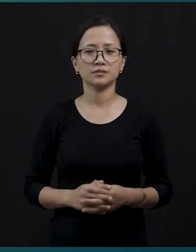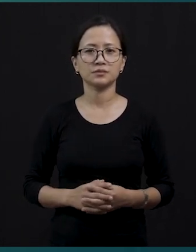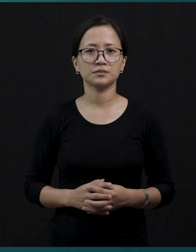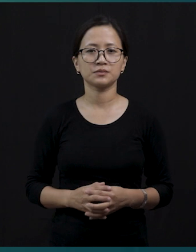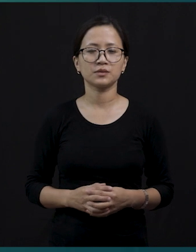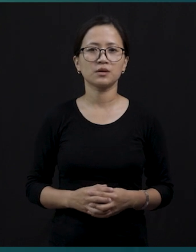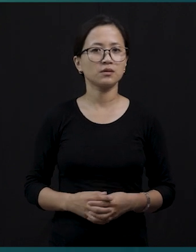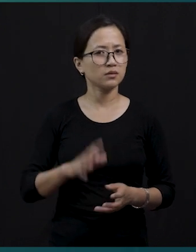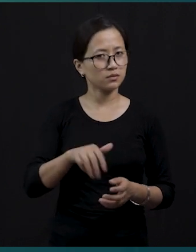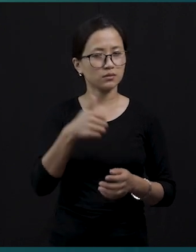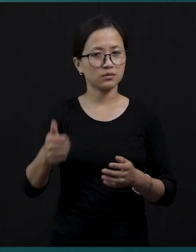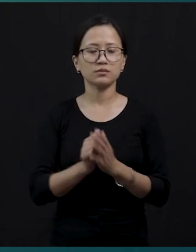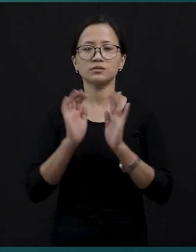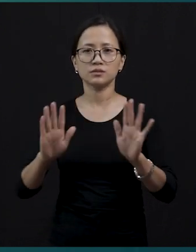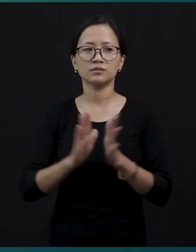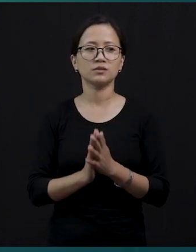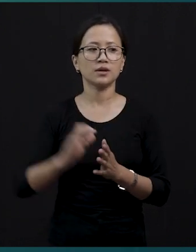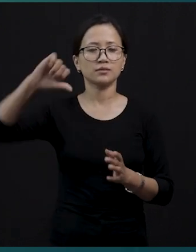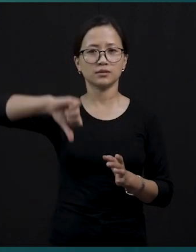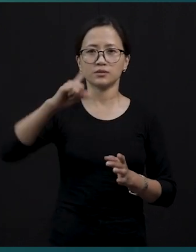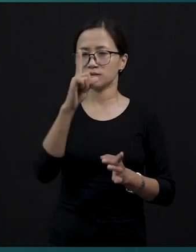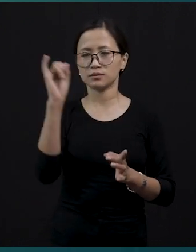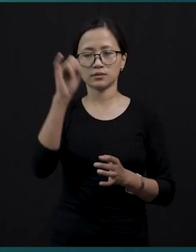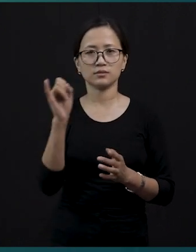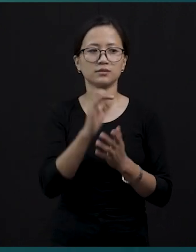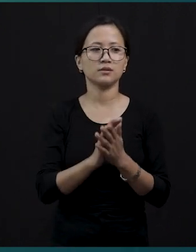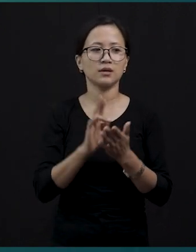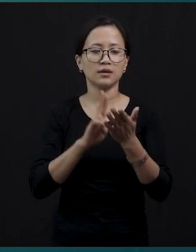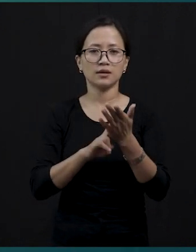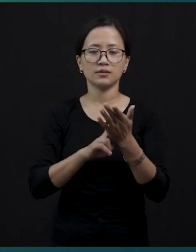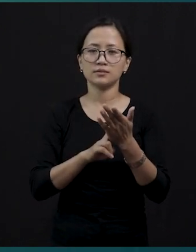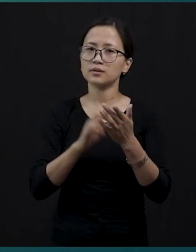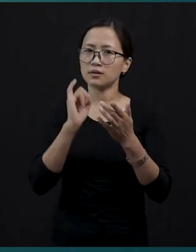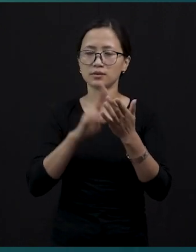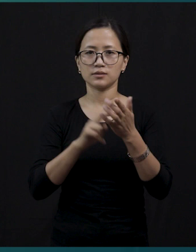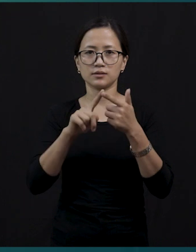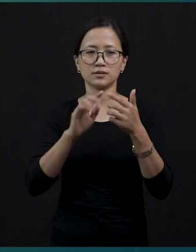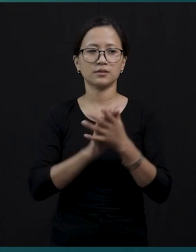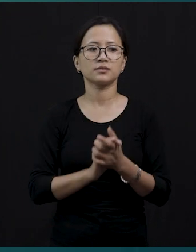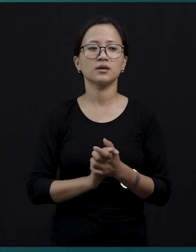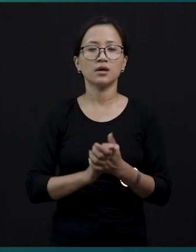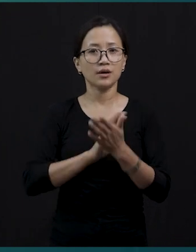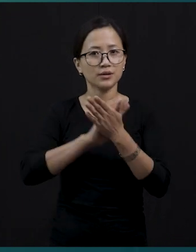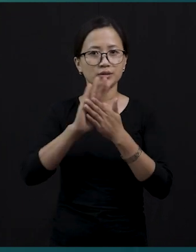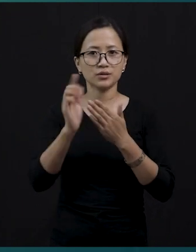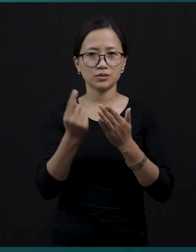644, right? Another one we have 916. So, what is the spelling of 9,